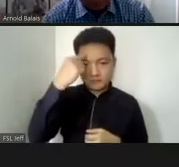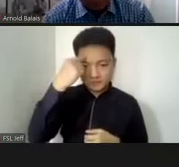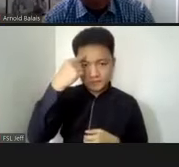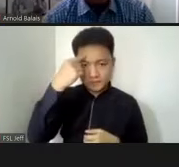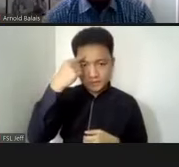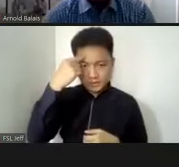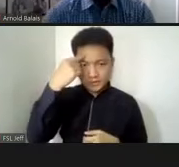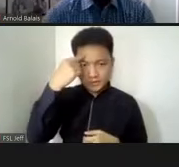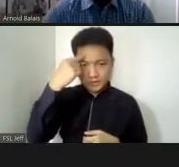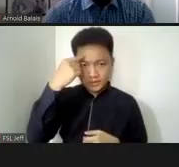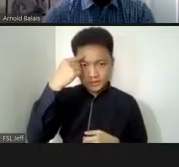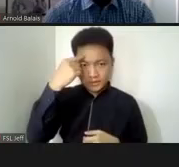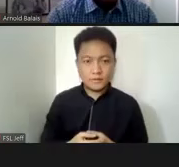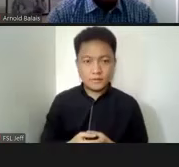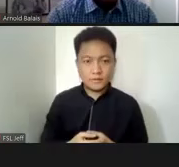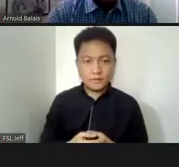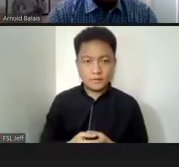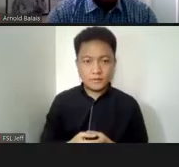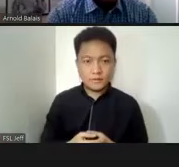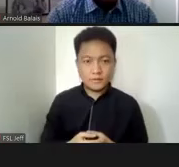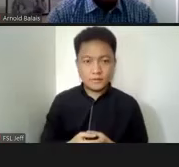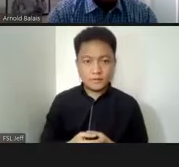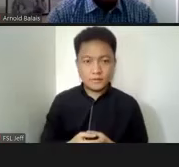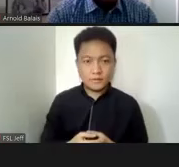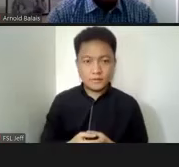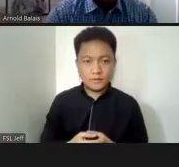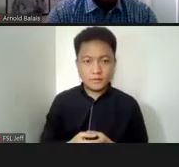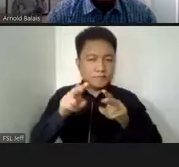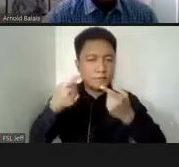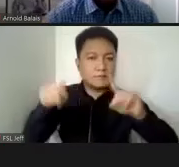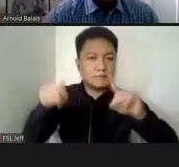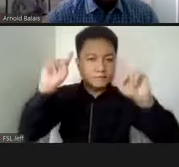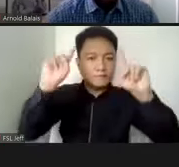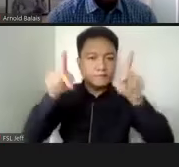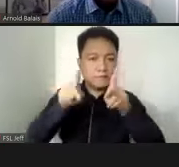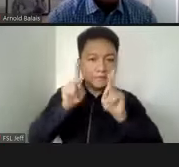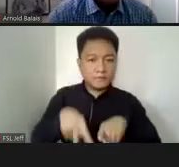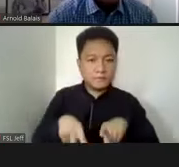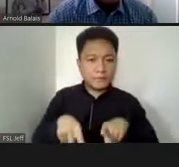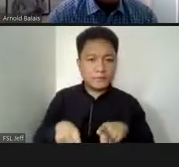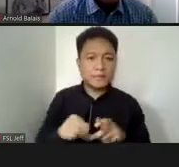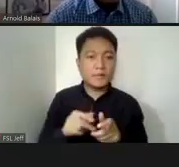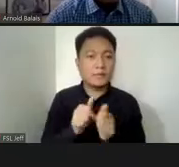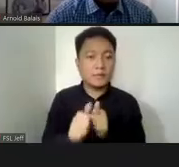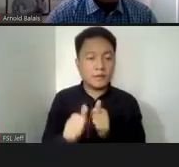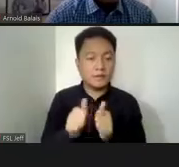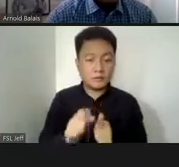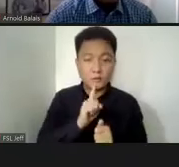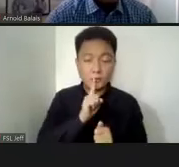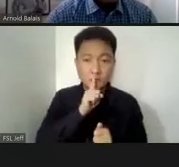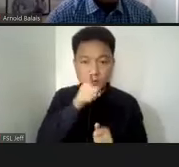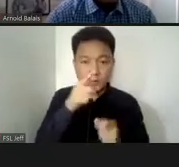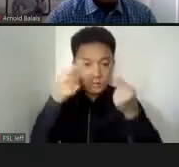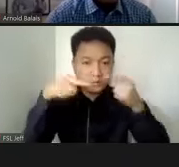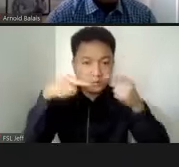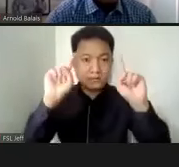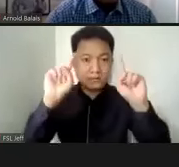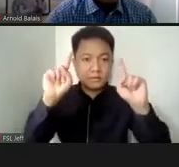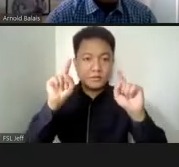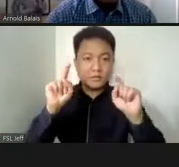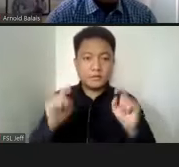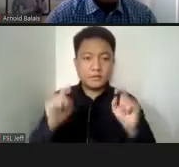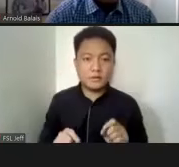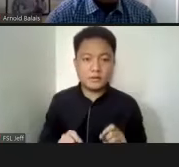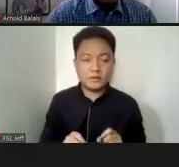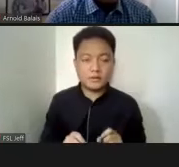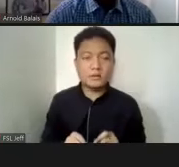truly successful if not all of us are successful. So we always have to think about the others, no? About the